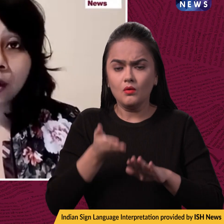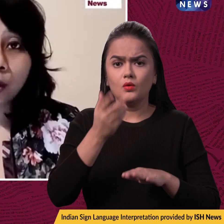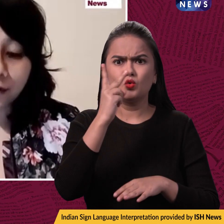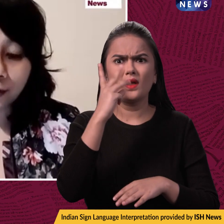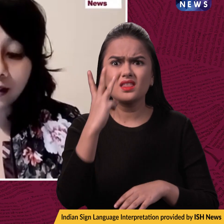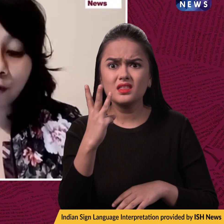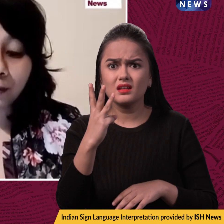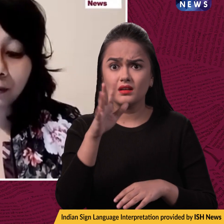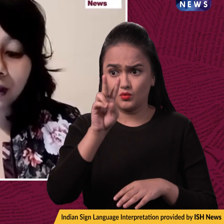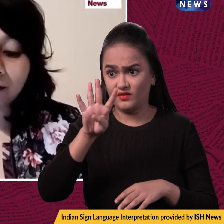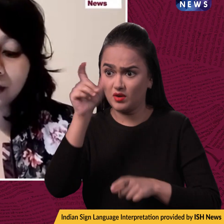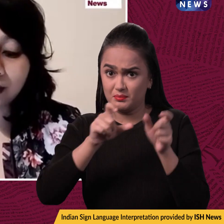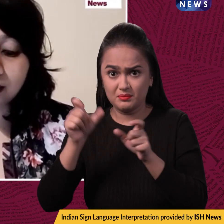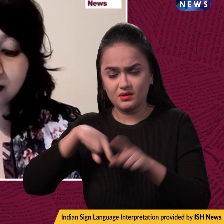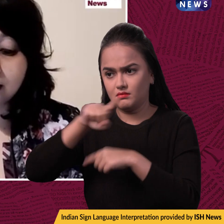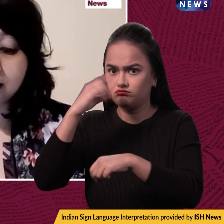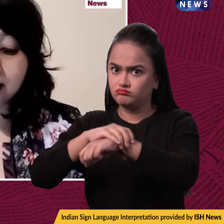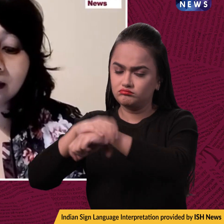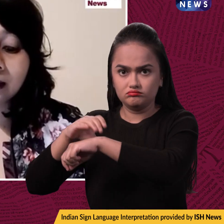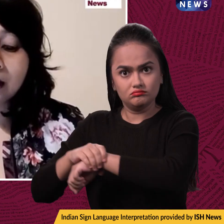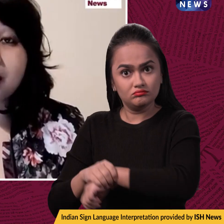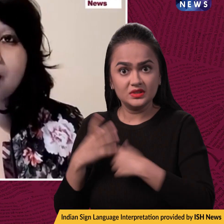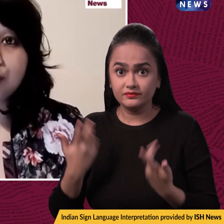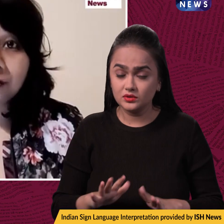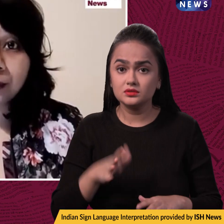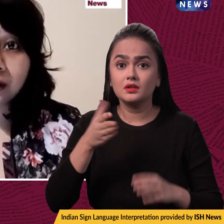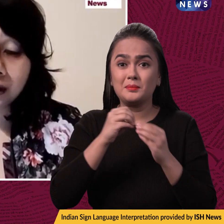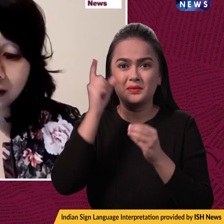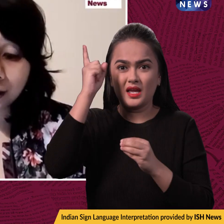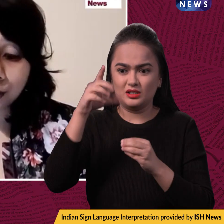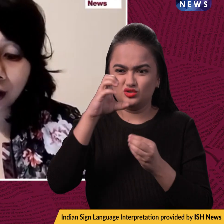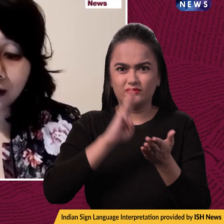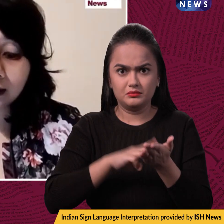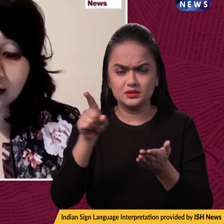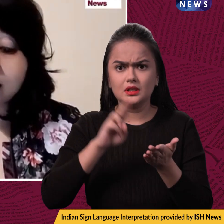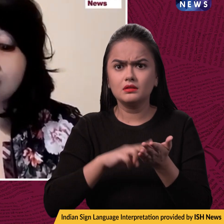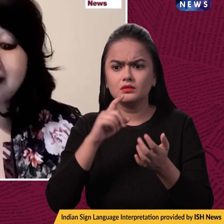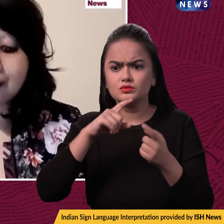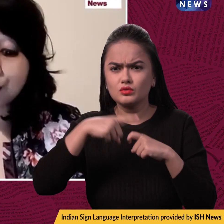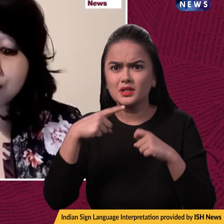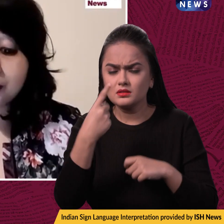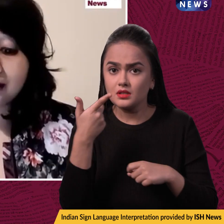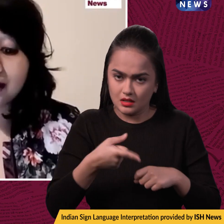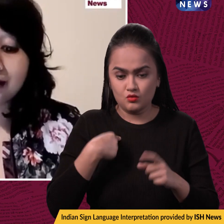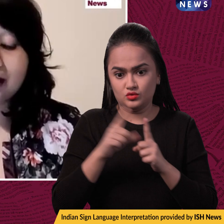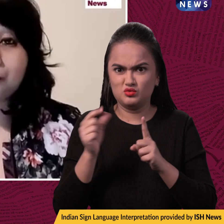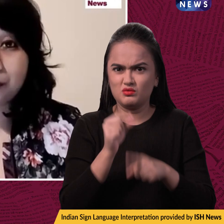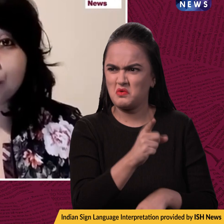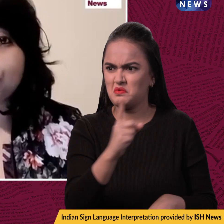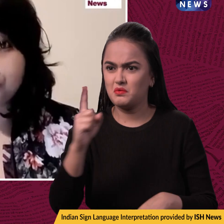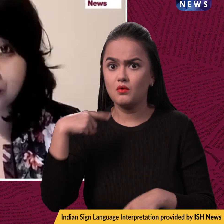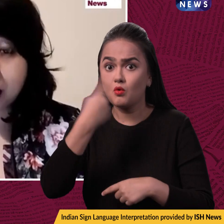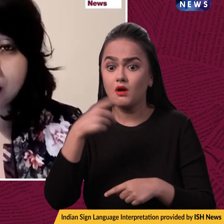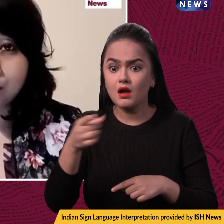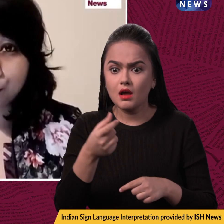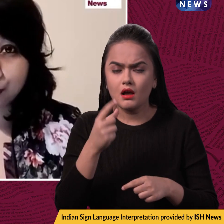23. Over 24 people have been arrested in this case. Bihar Chief Minister Nitish Kumar had said that action is being taken against people